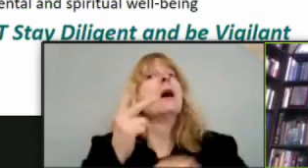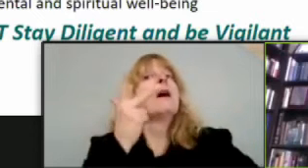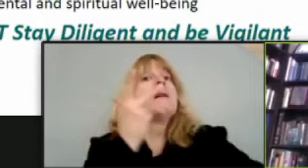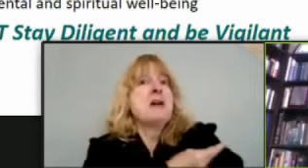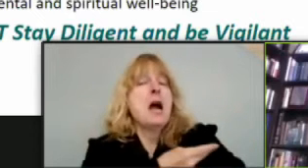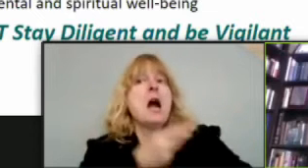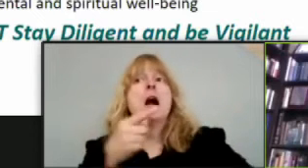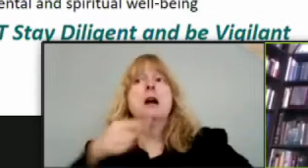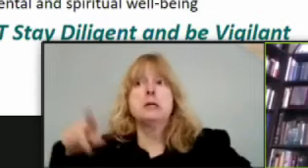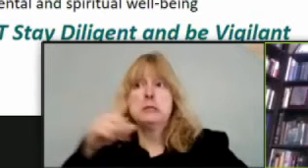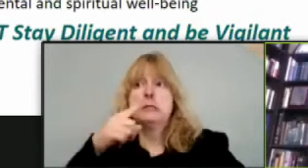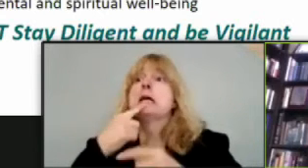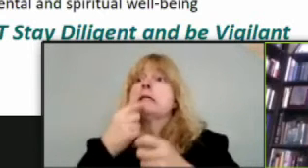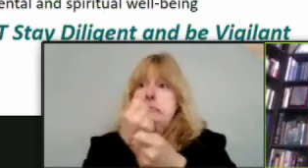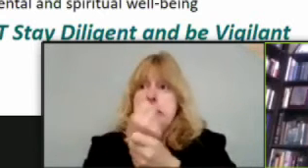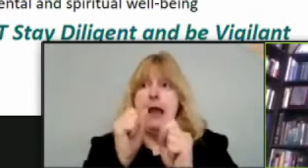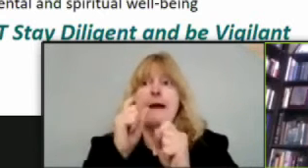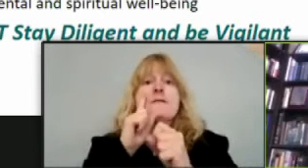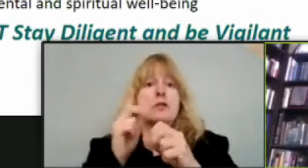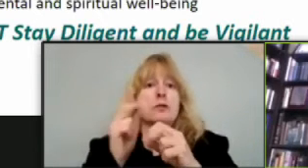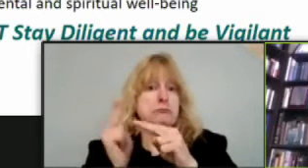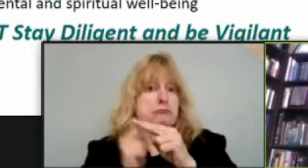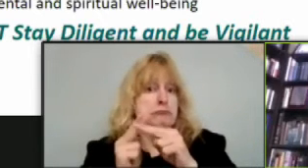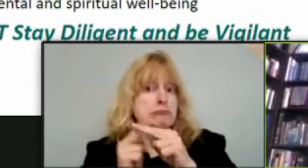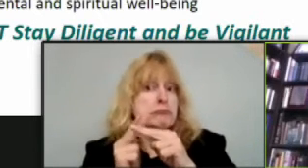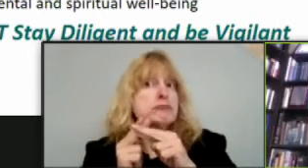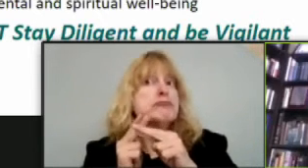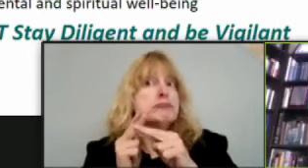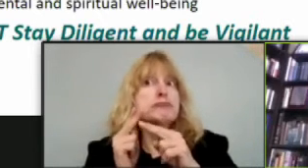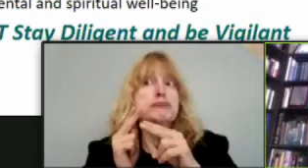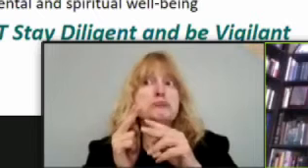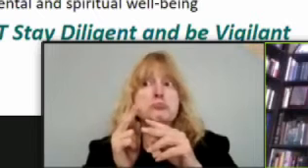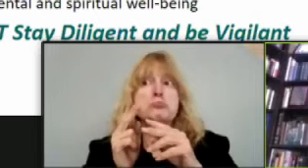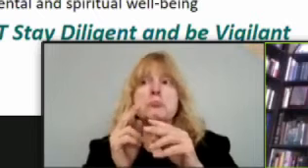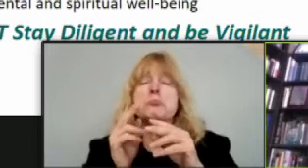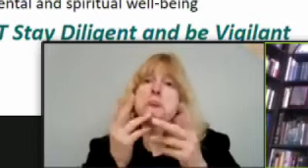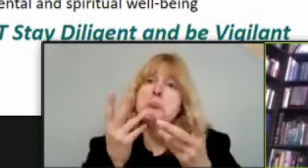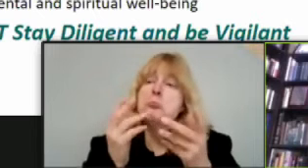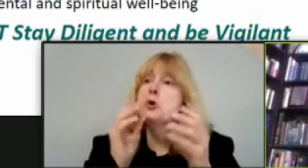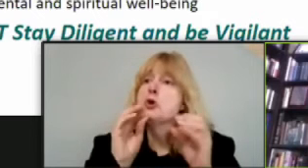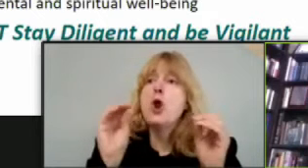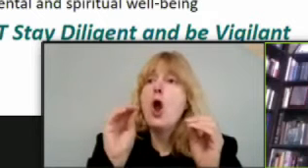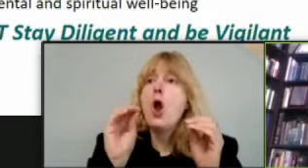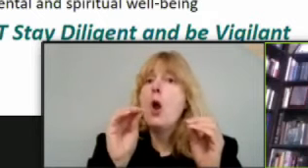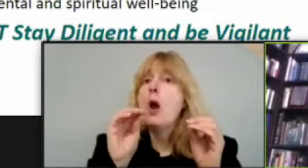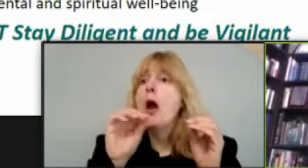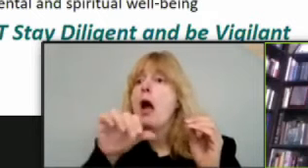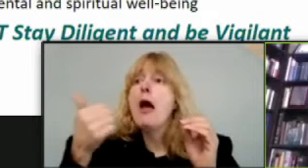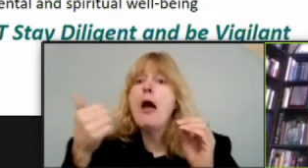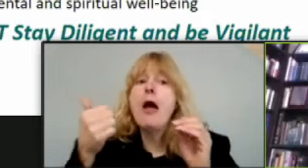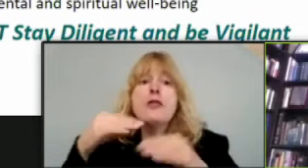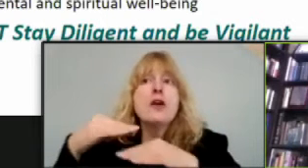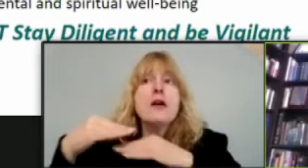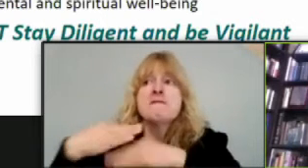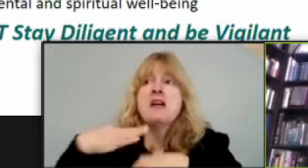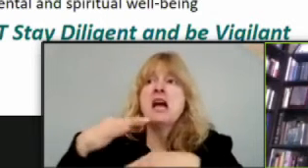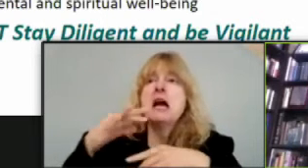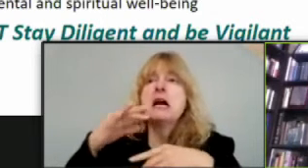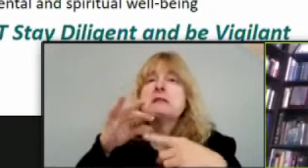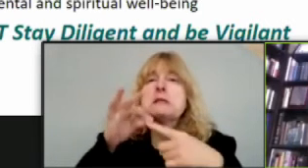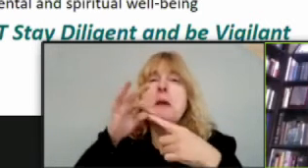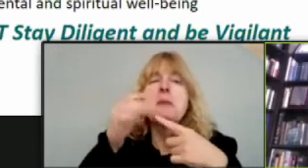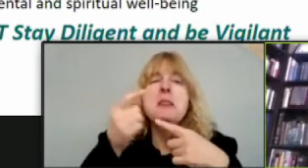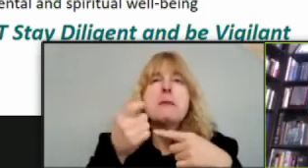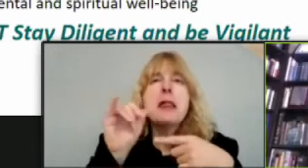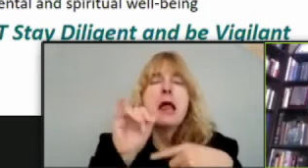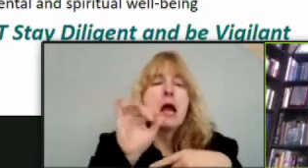run without any more symptoms than, say, the influenza vaccine, or maybe a little bit more, but